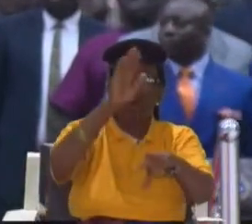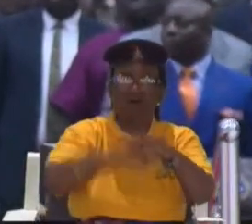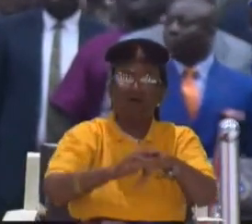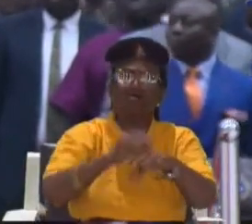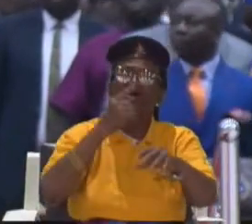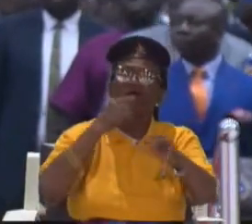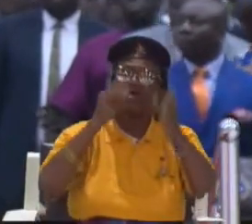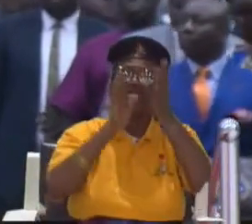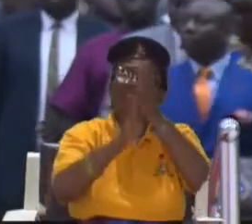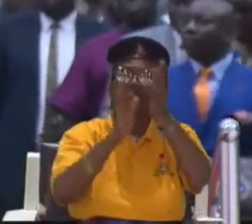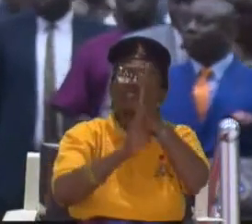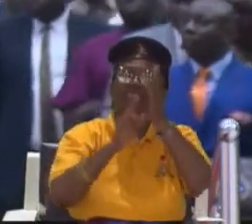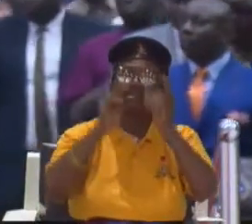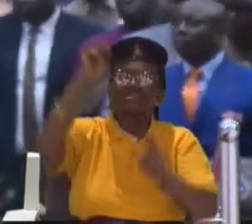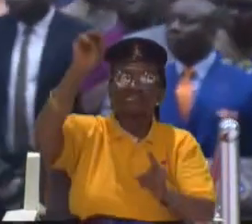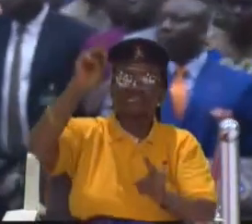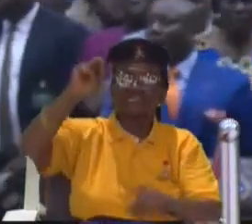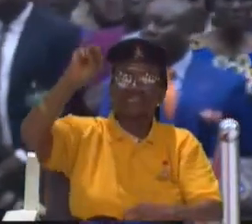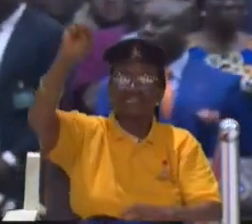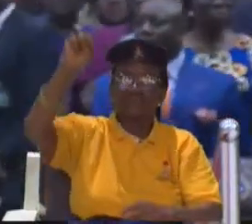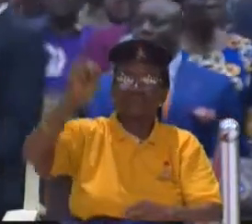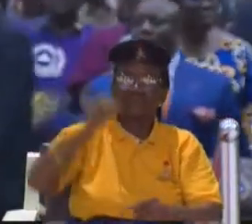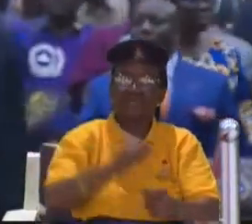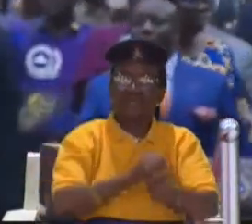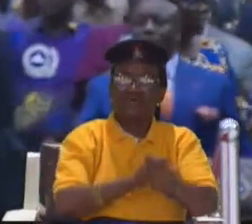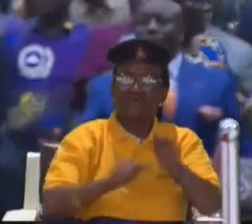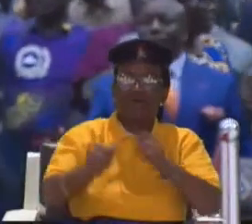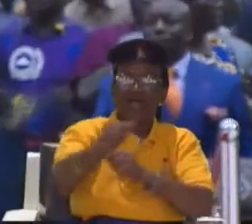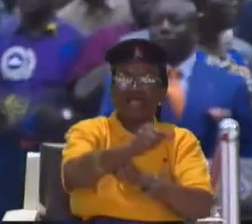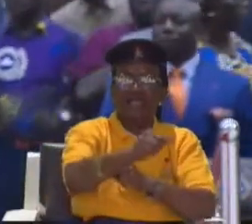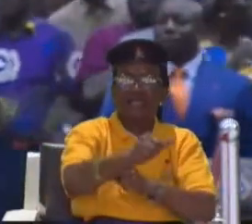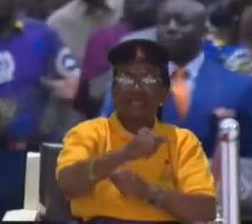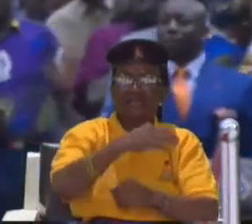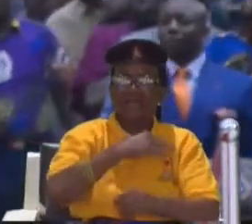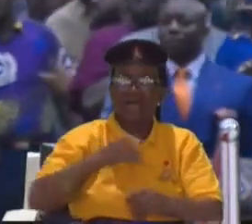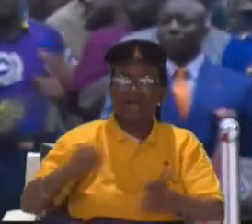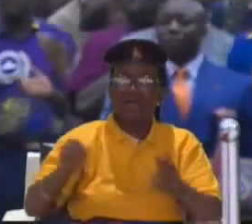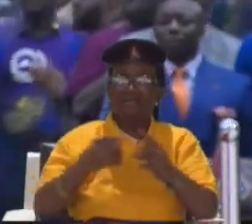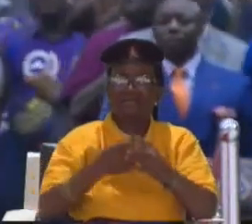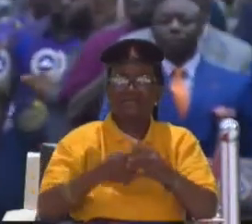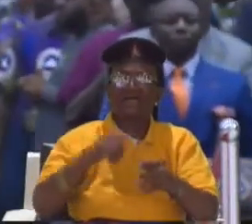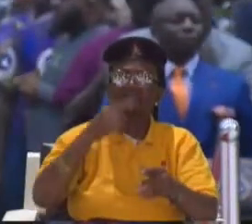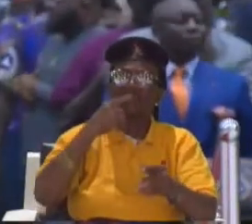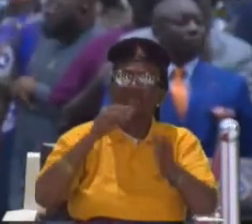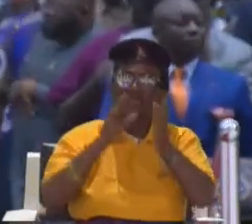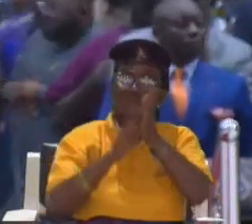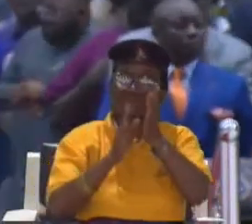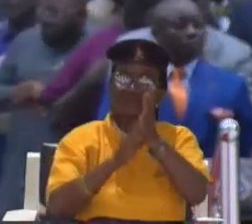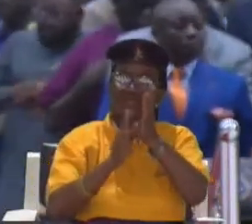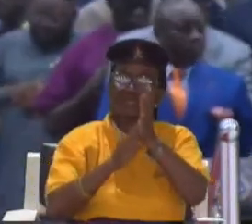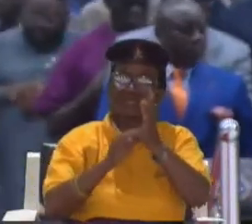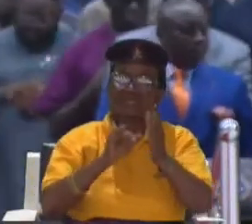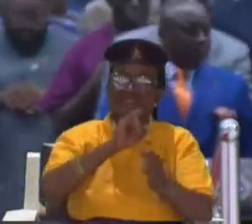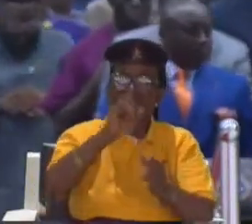Just go ahead and begin to praise him. Begin to magnify his